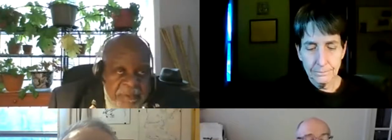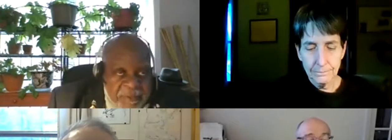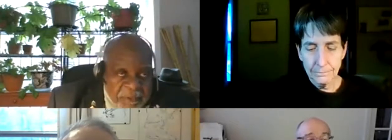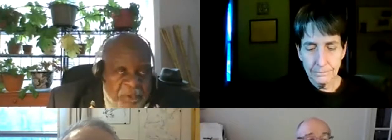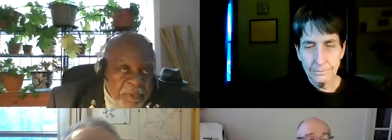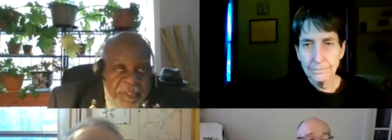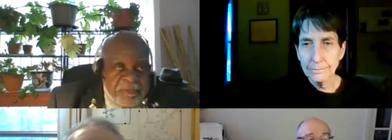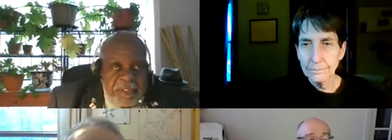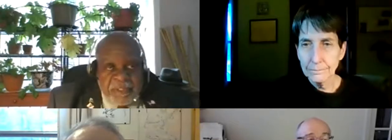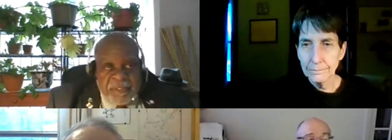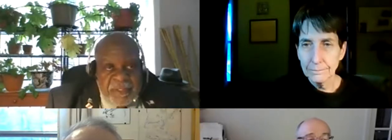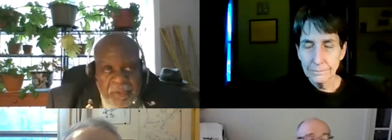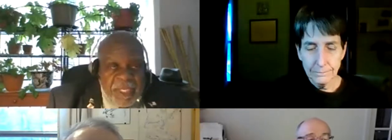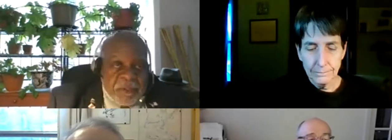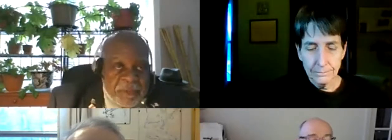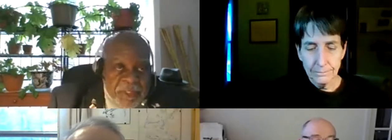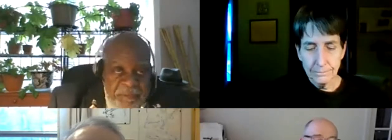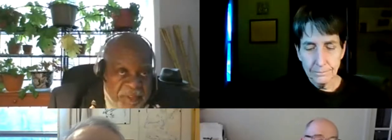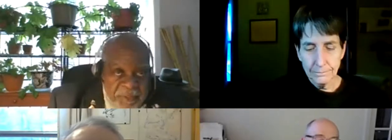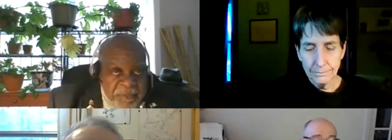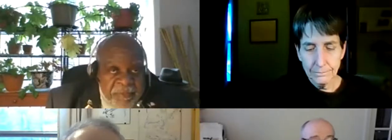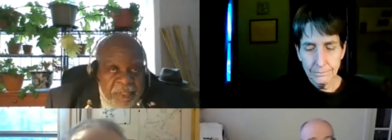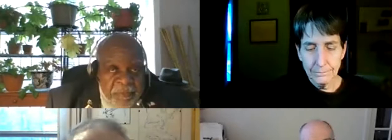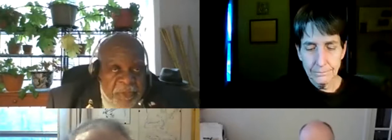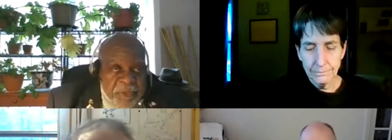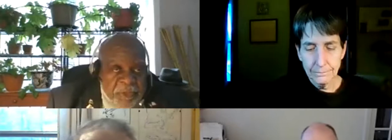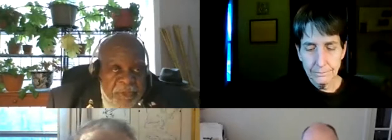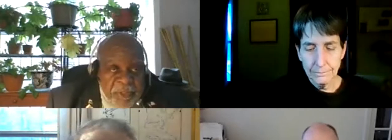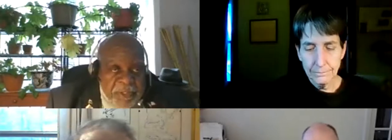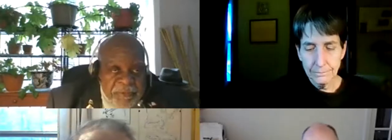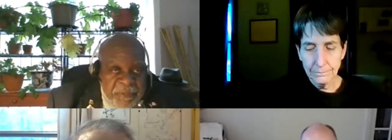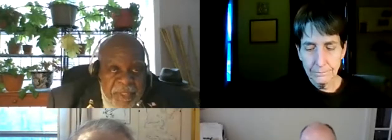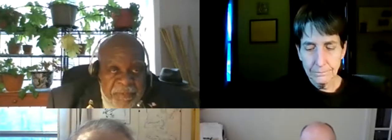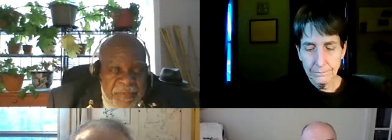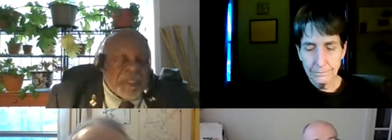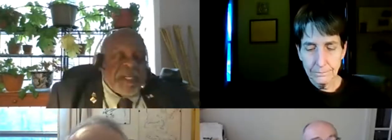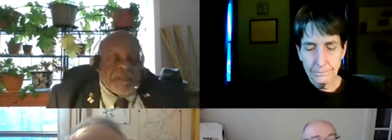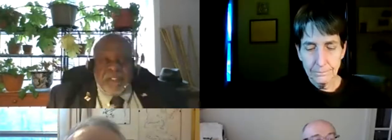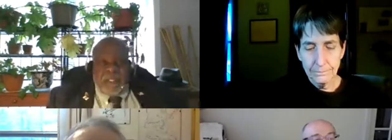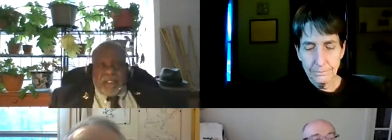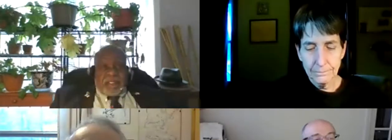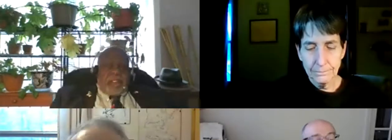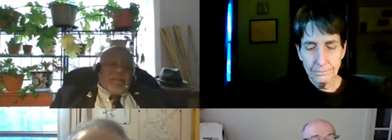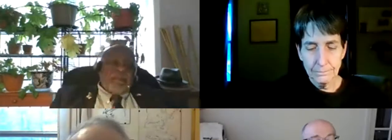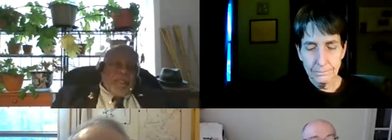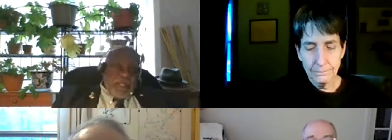know, a formula for this or an algorithm that'll, you know, blow the doors right off of the problem. But anyways,